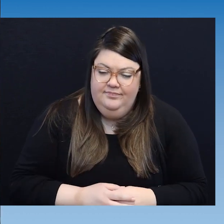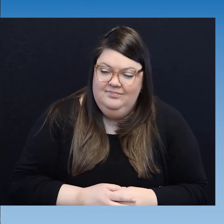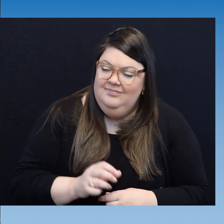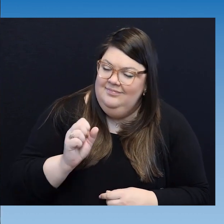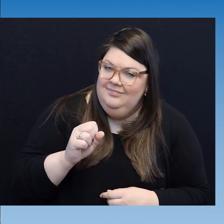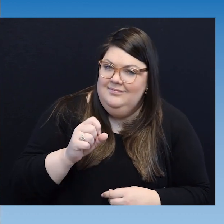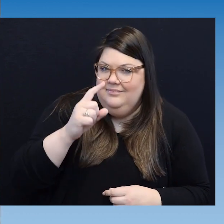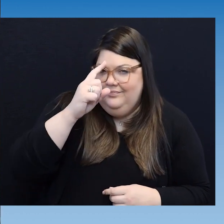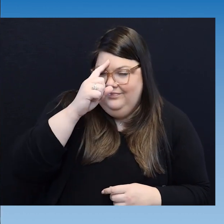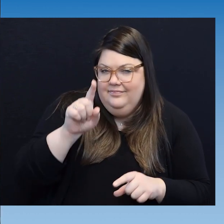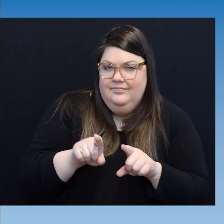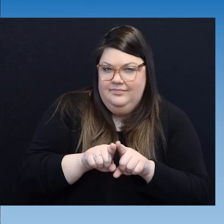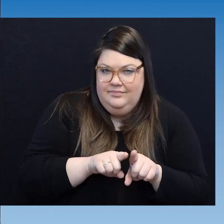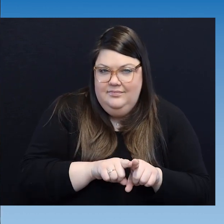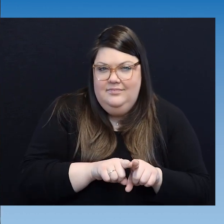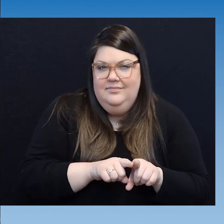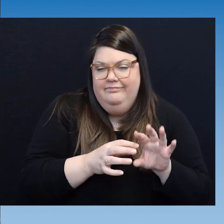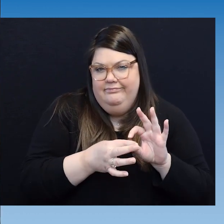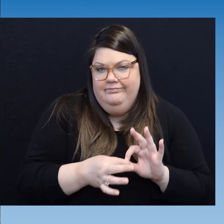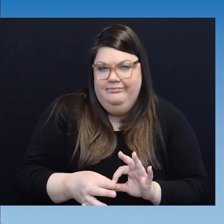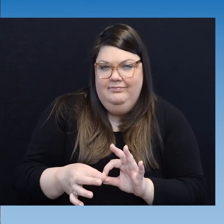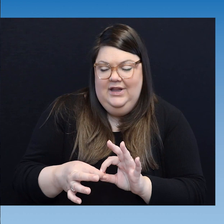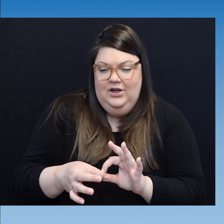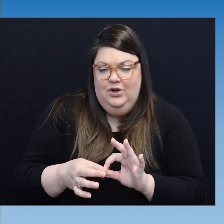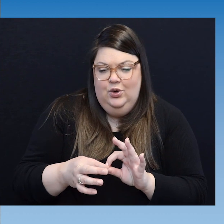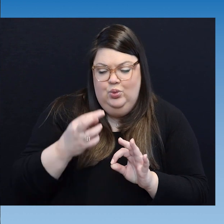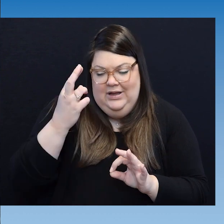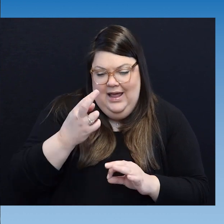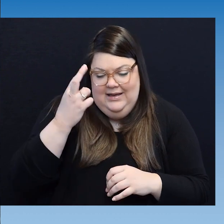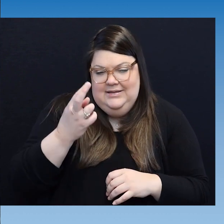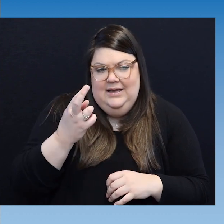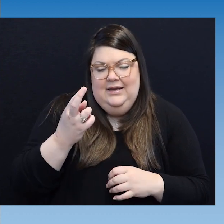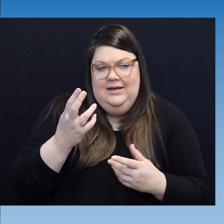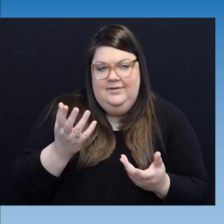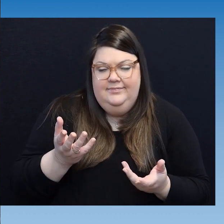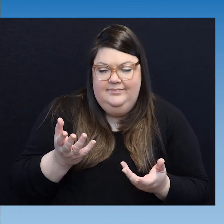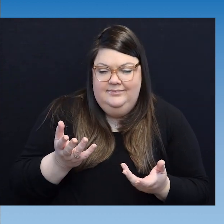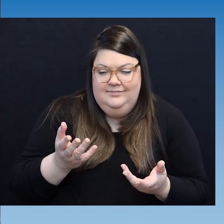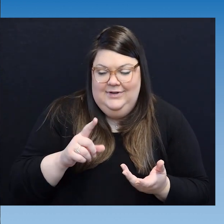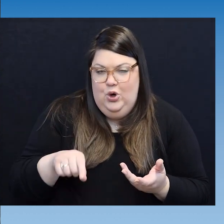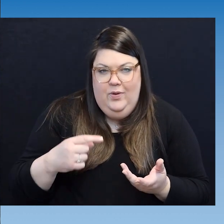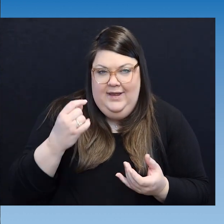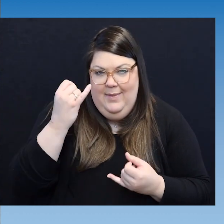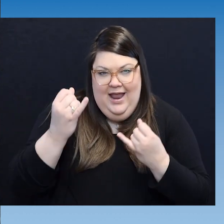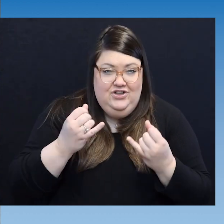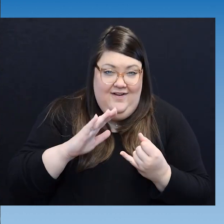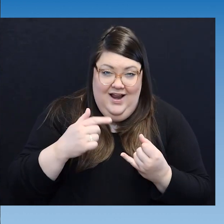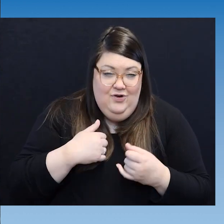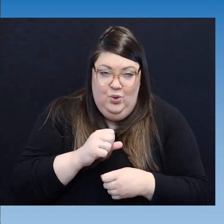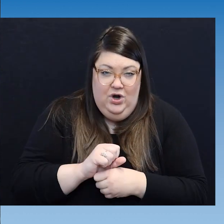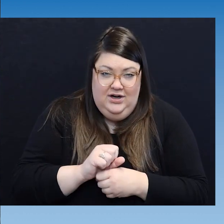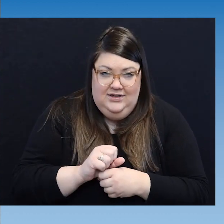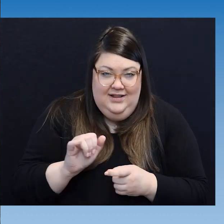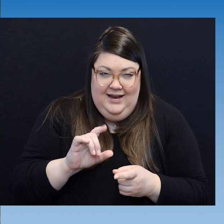also kind of rolls into realizing, and I can only imagine, I have never worked